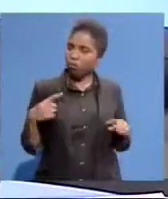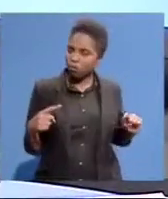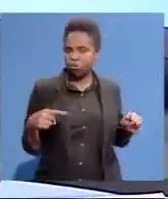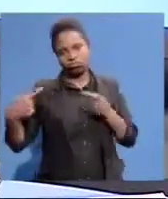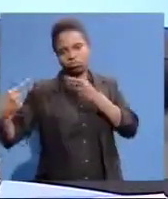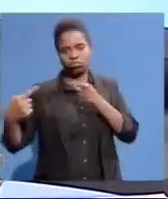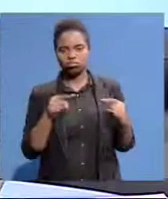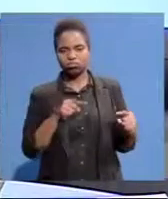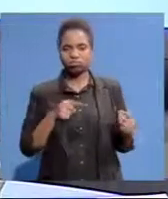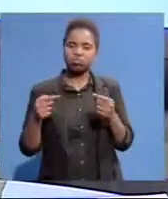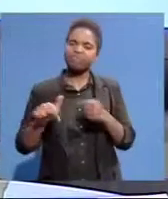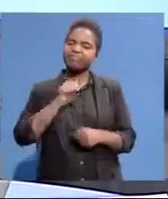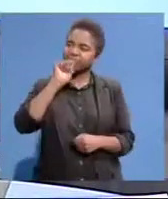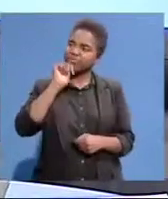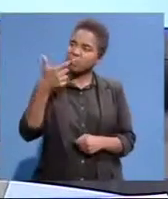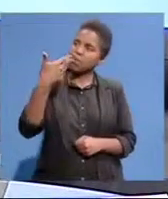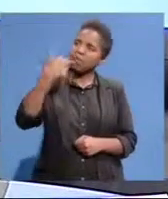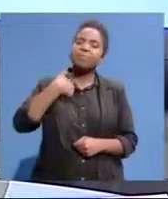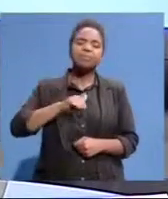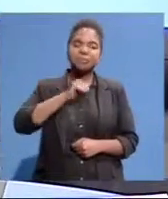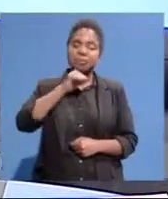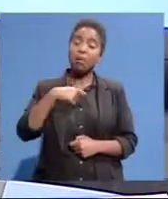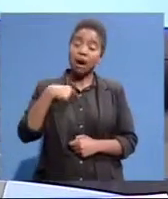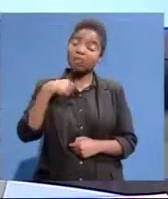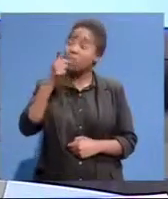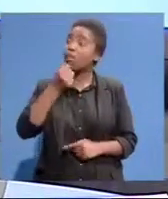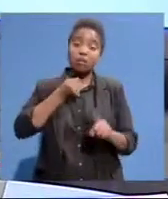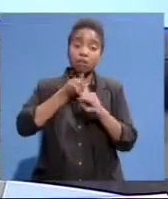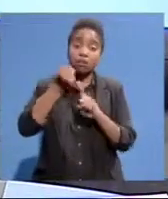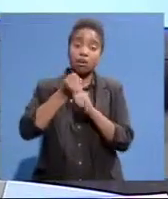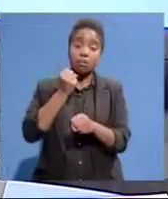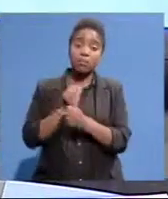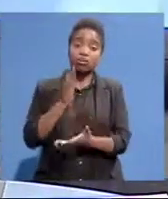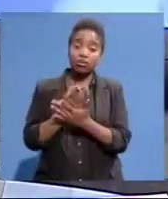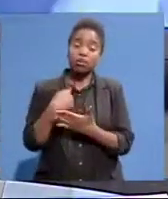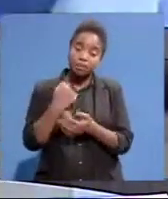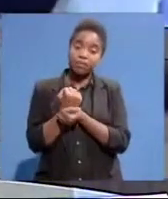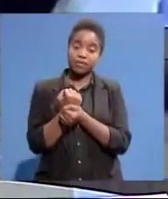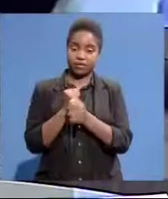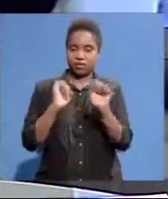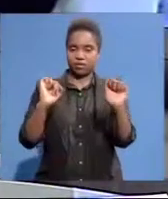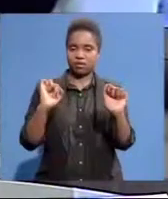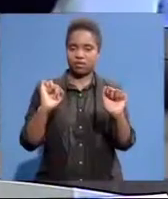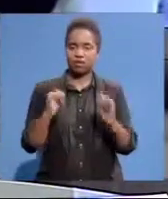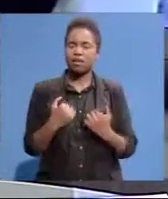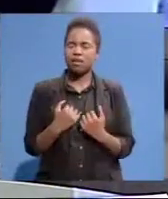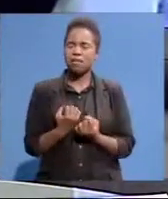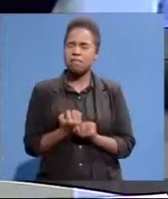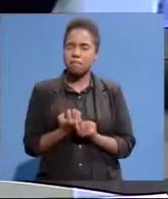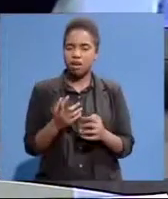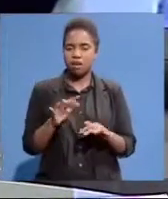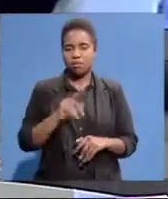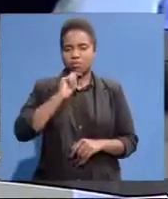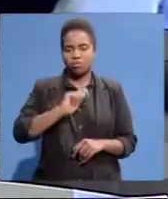are dead or we will fight to free ourselves. And I'm here to say that many of them did